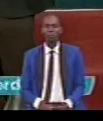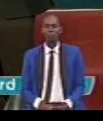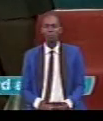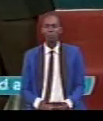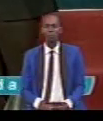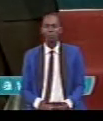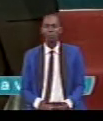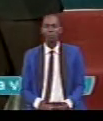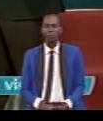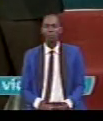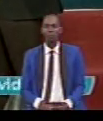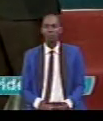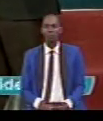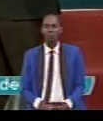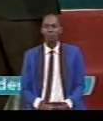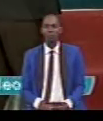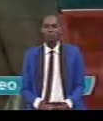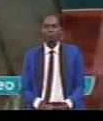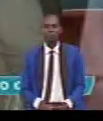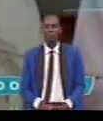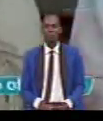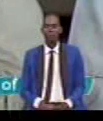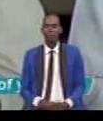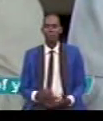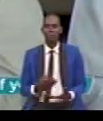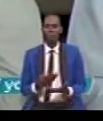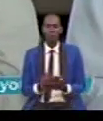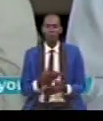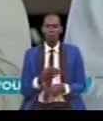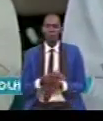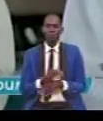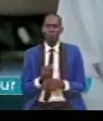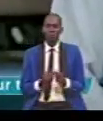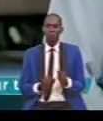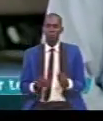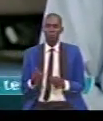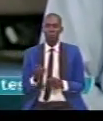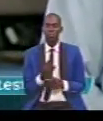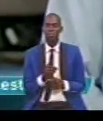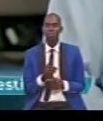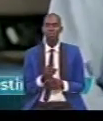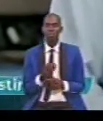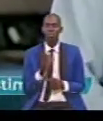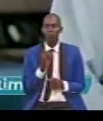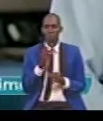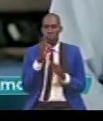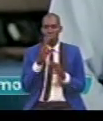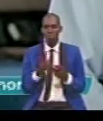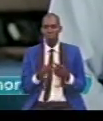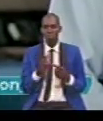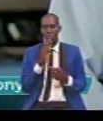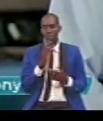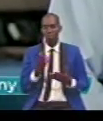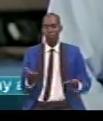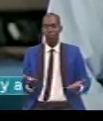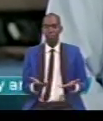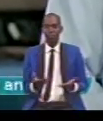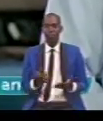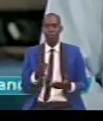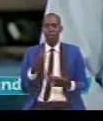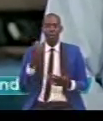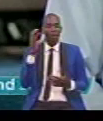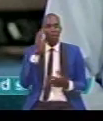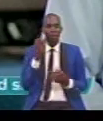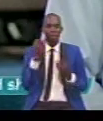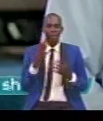Okay, let her talk quickly. But good evening, everyone. I'm so honored to be here. I've heard so many